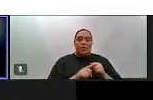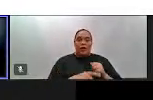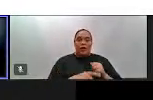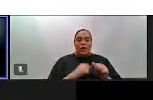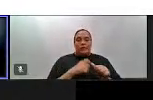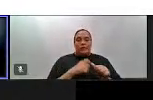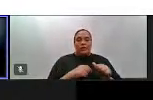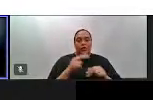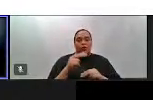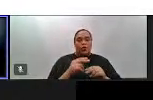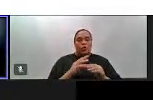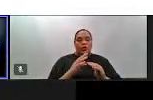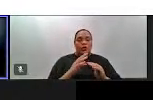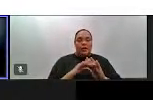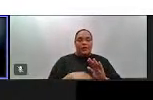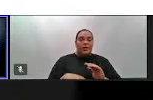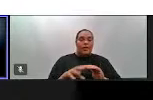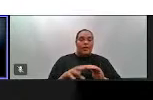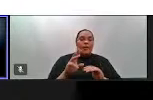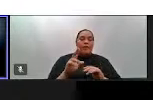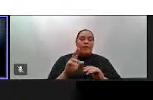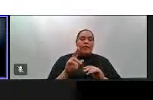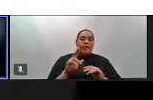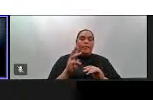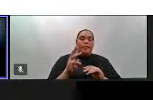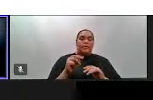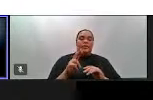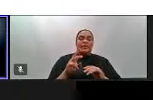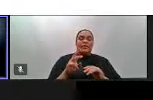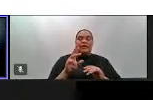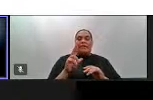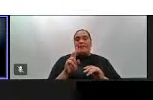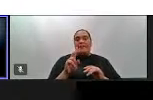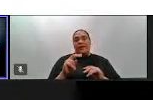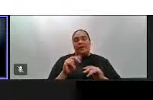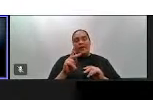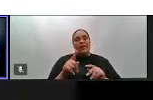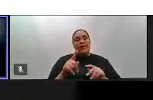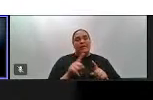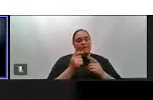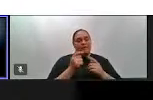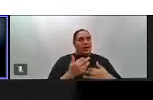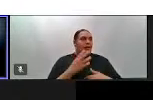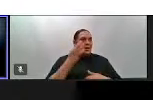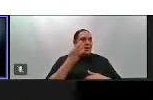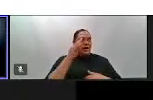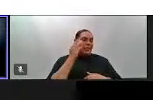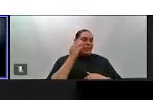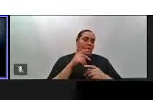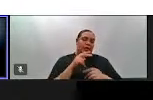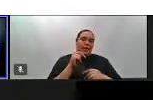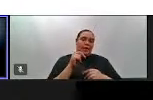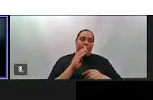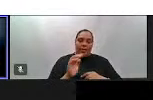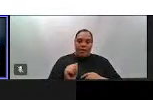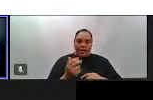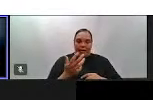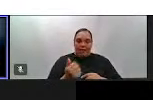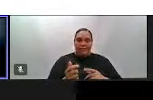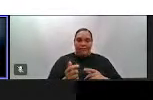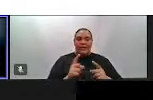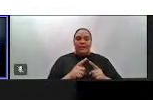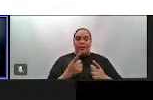candidate shortlisted is Mr. Basil Fink. He's also got a finance and governance experience with an MBA.